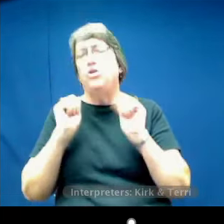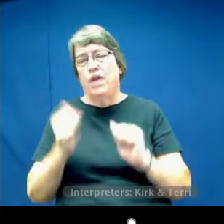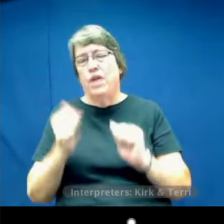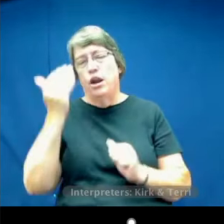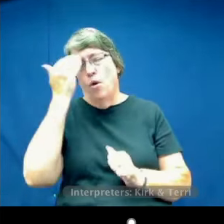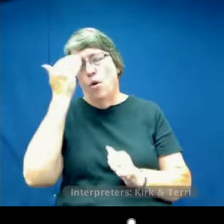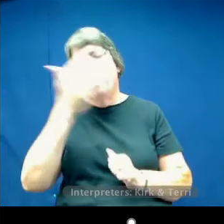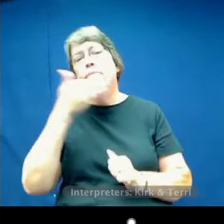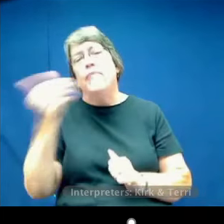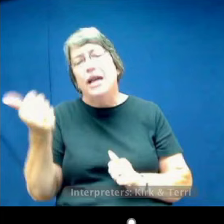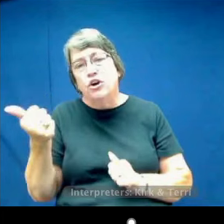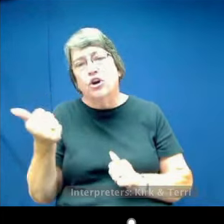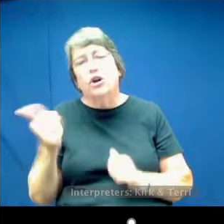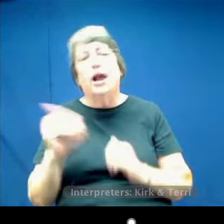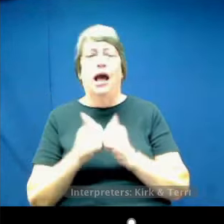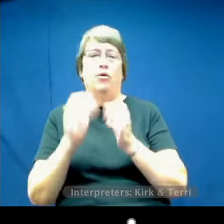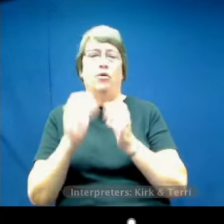content.